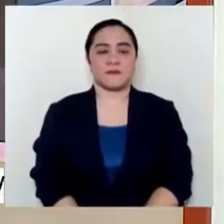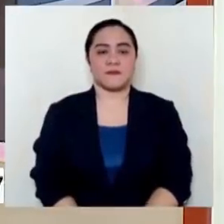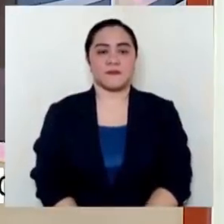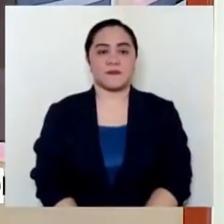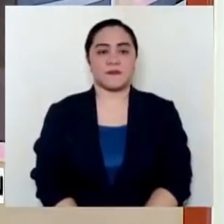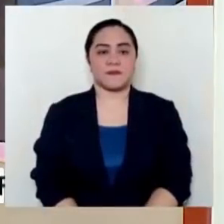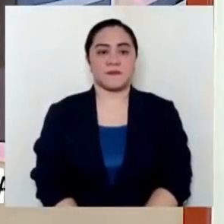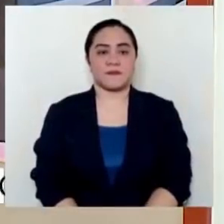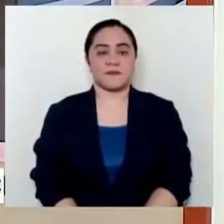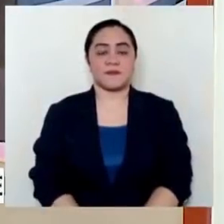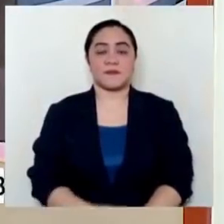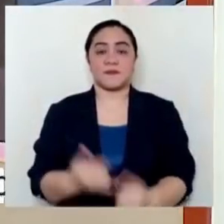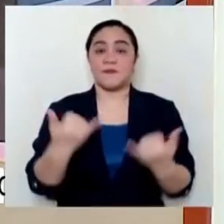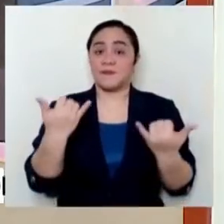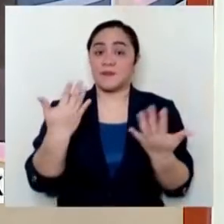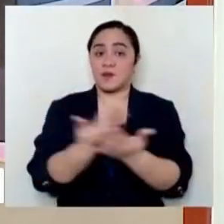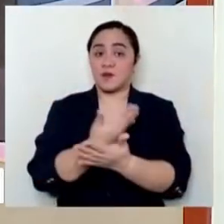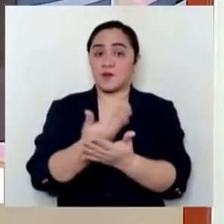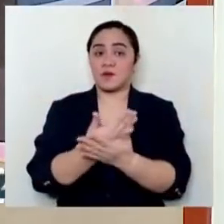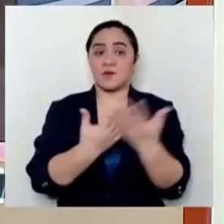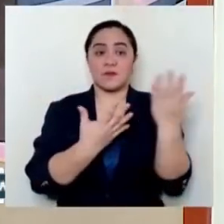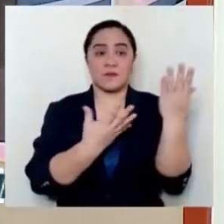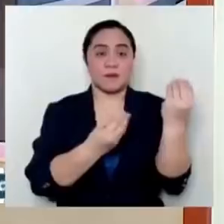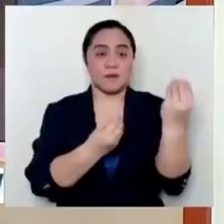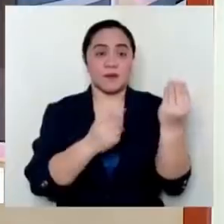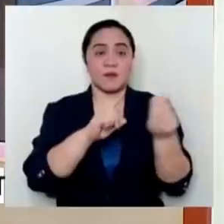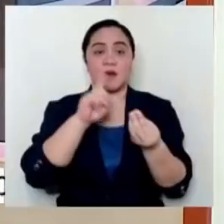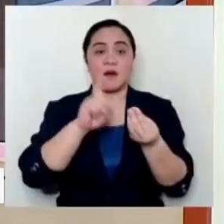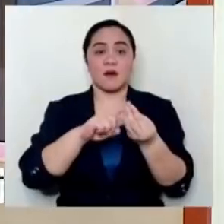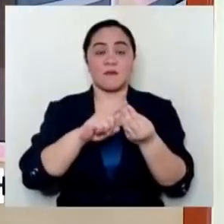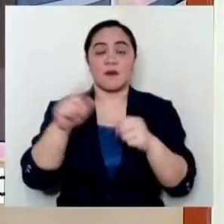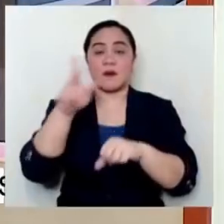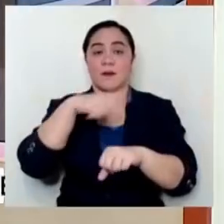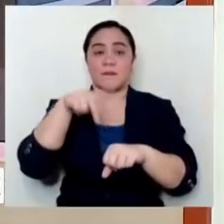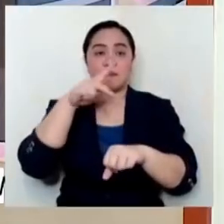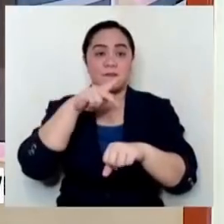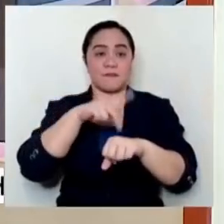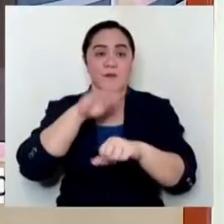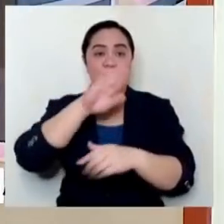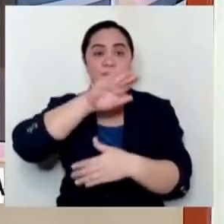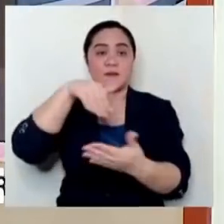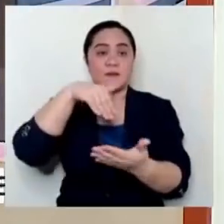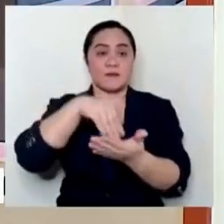The latest inflation print also went above the Philippine Central Bank's forecast range of